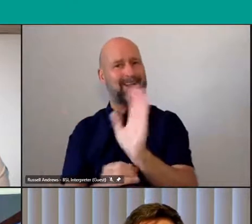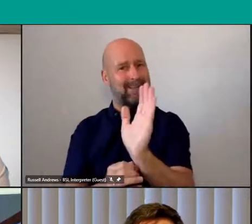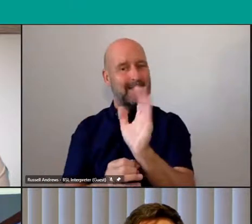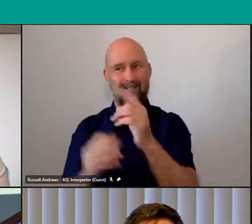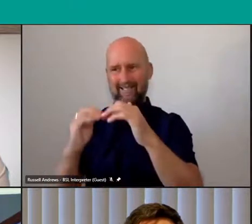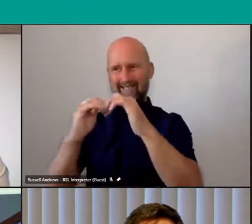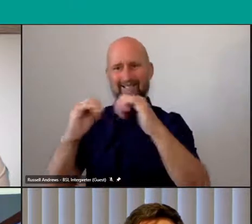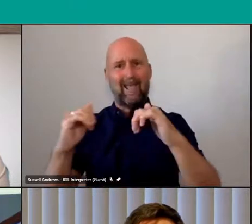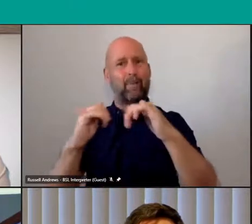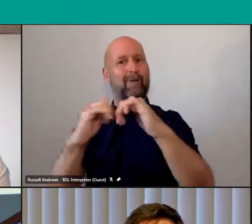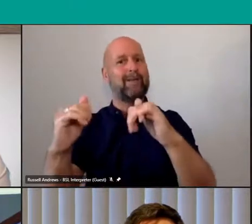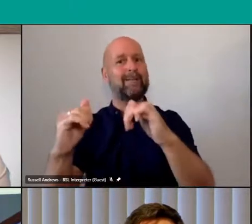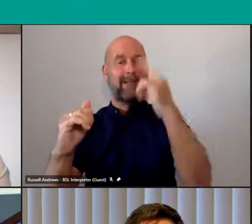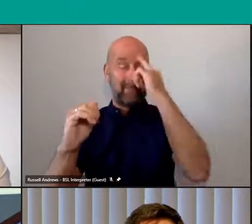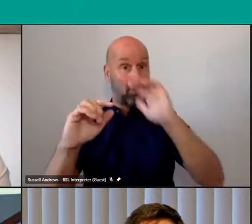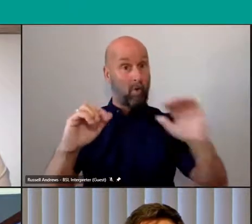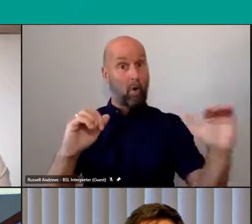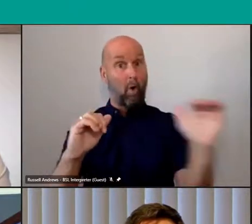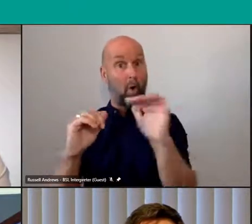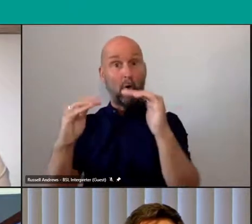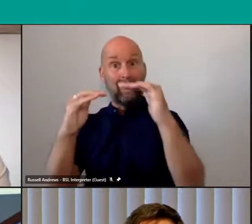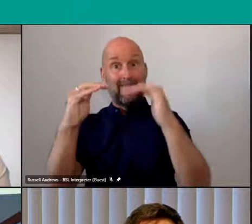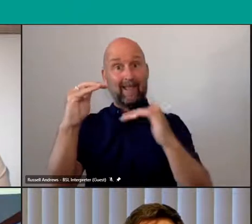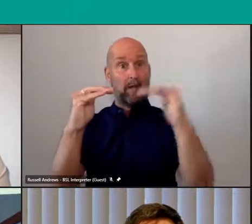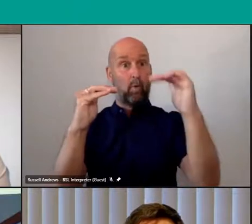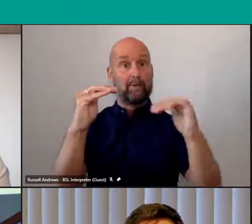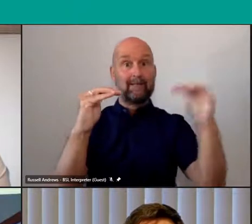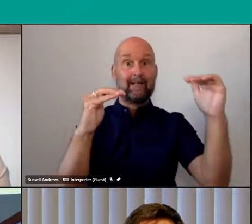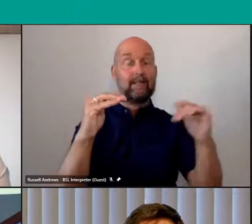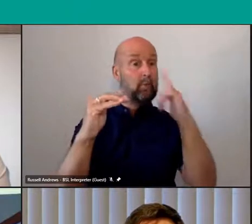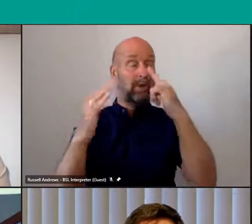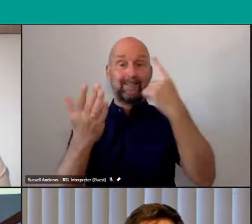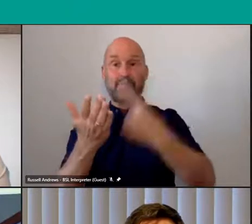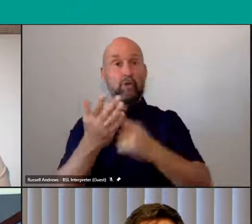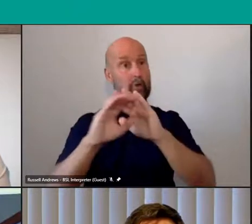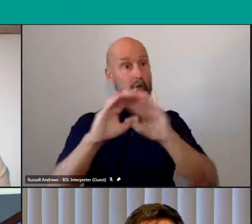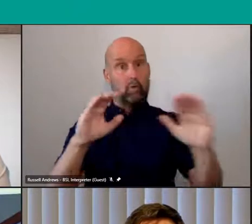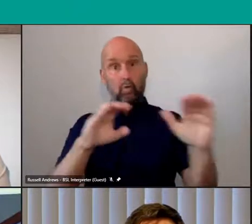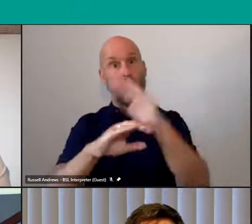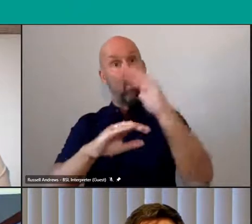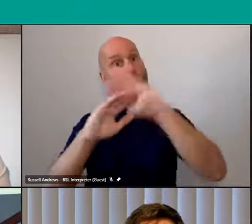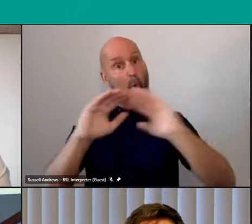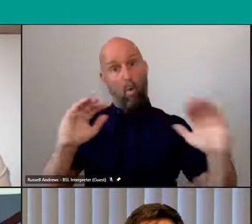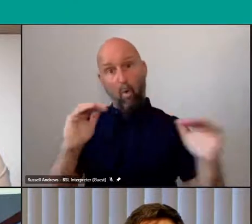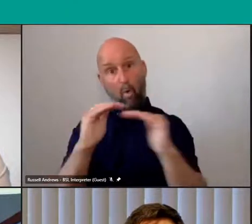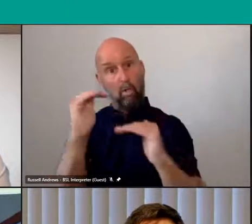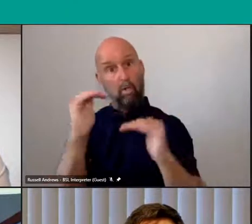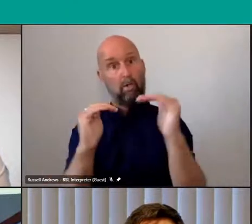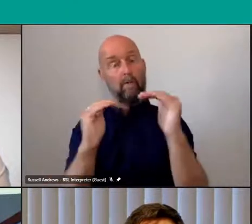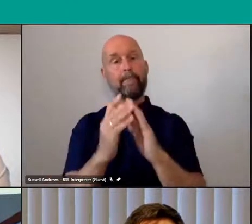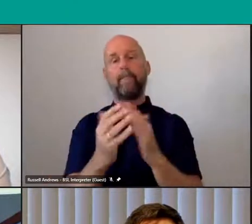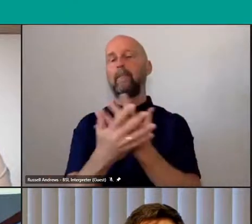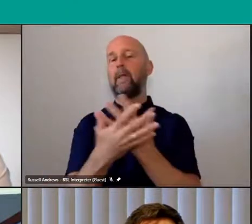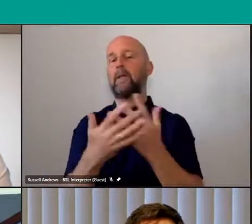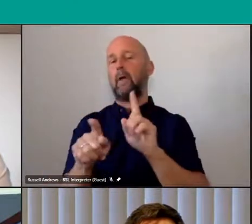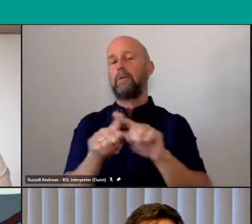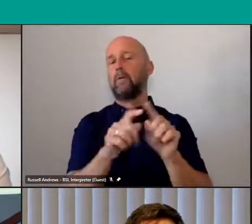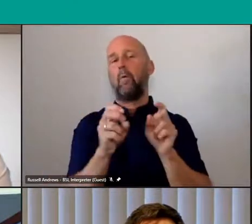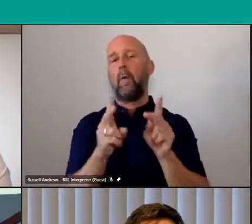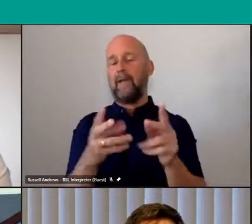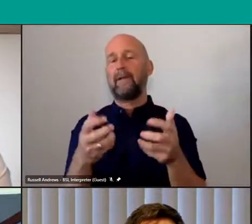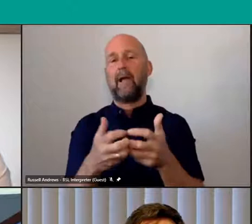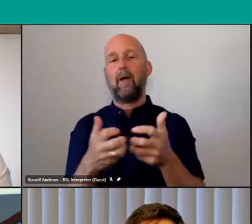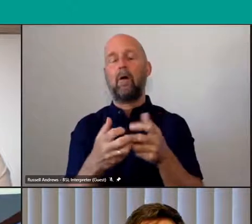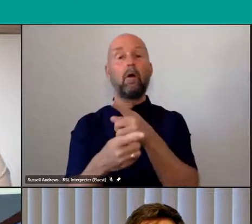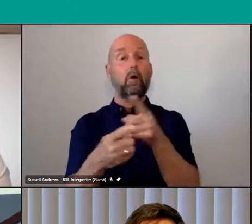all of those inequalities at the heart of everything that happens. And I think there are lots of ways you can do that. I think there's lots of